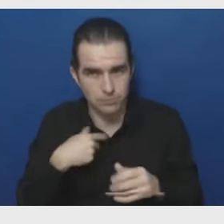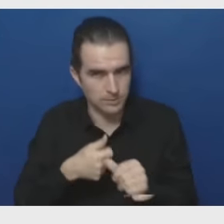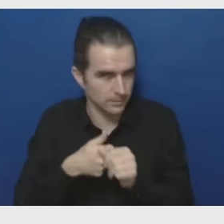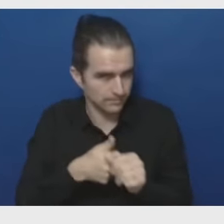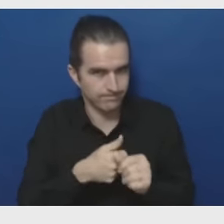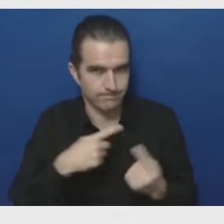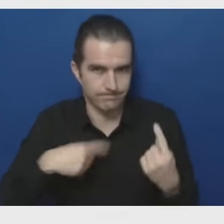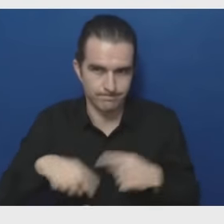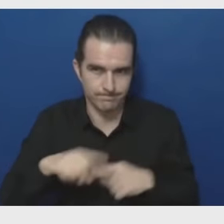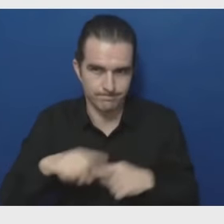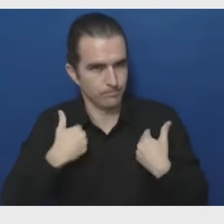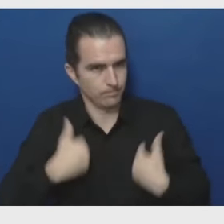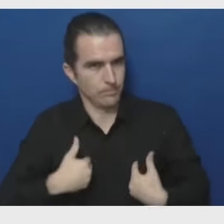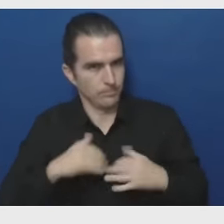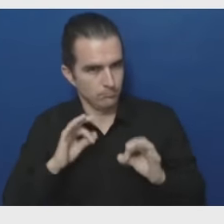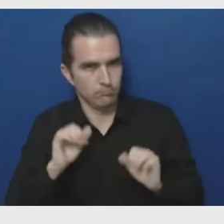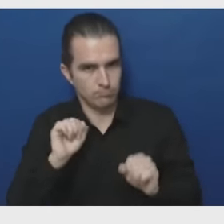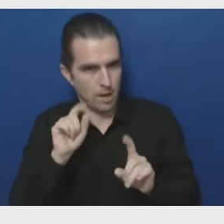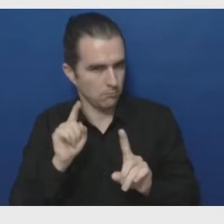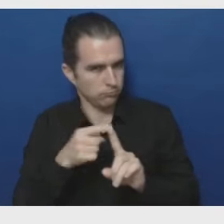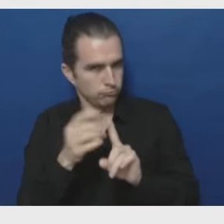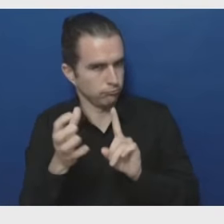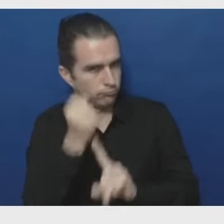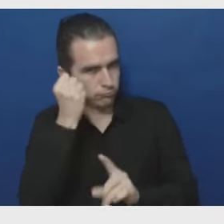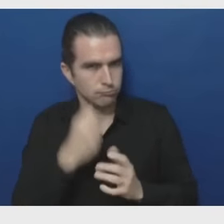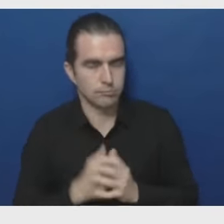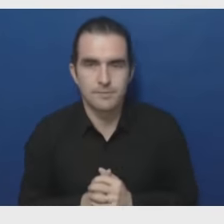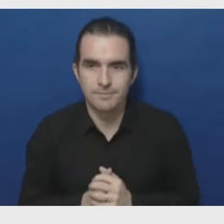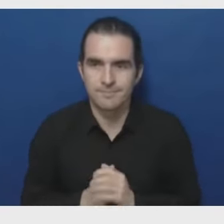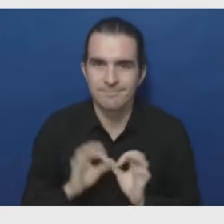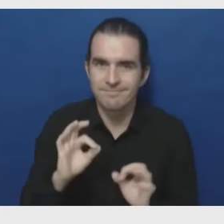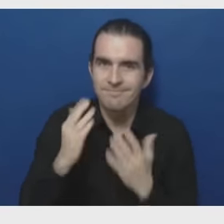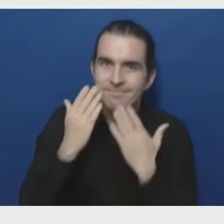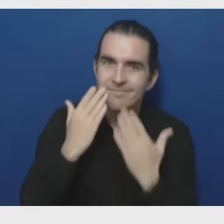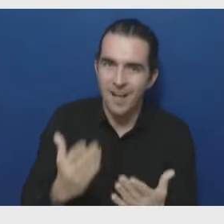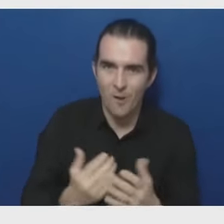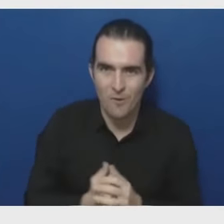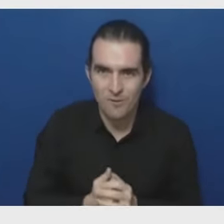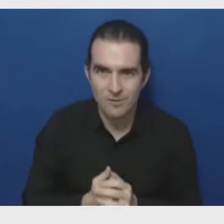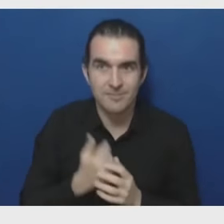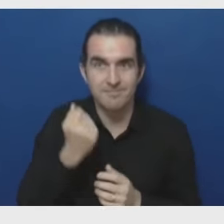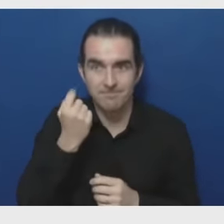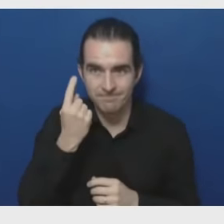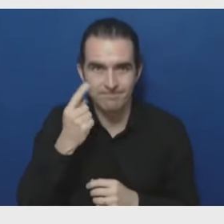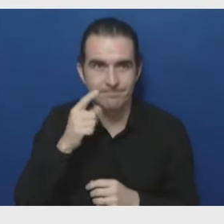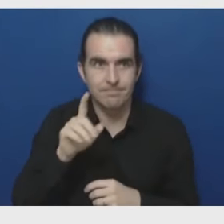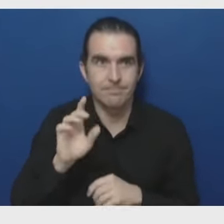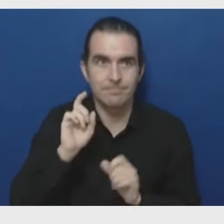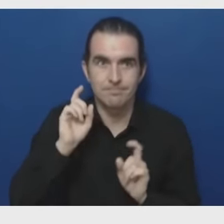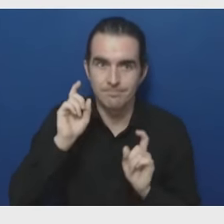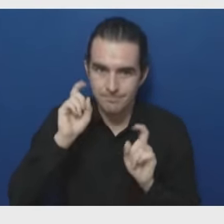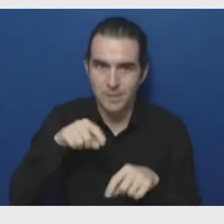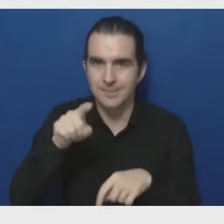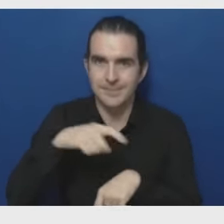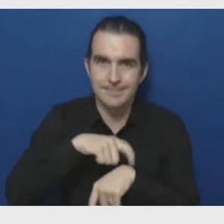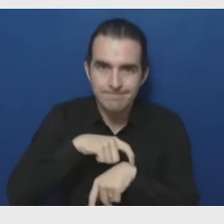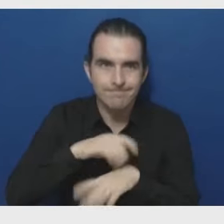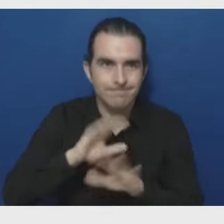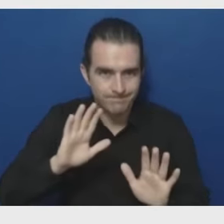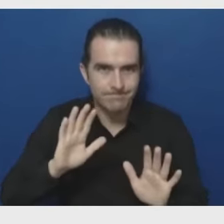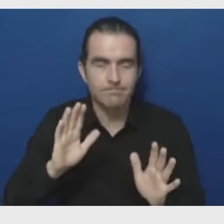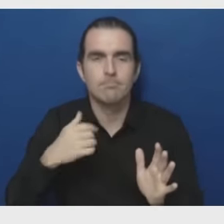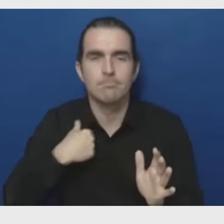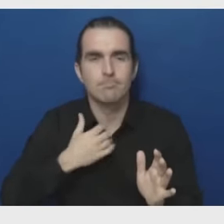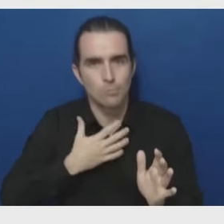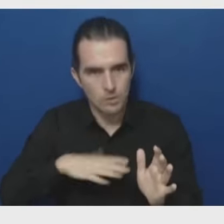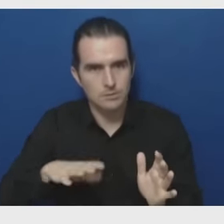thank you very much for joining us. And it's been an absolute pleasure. And I wish you well on the rest of your day. Thank you very much.